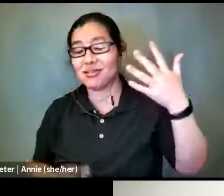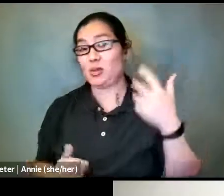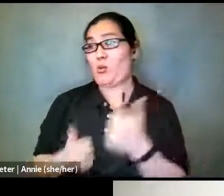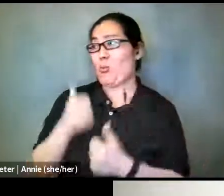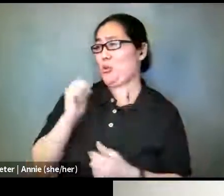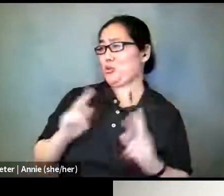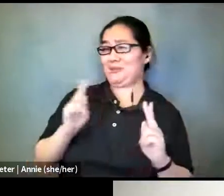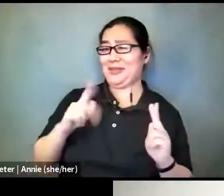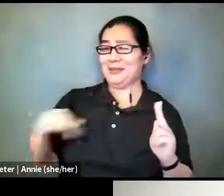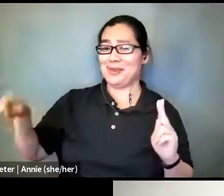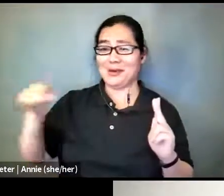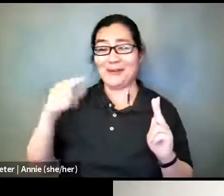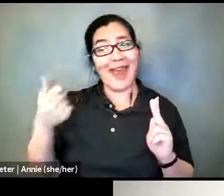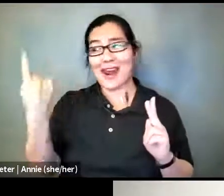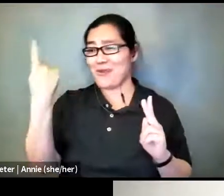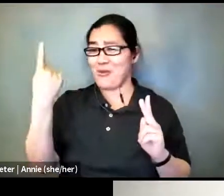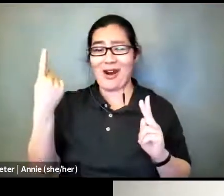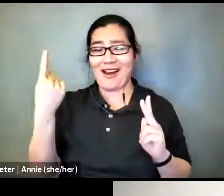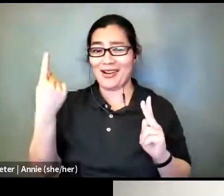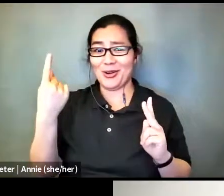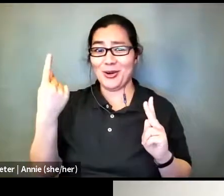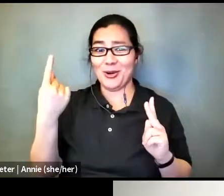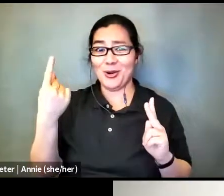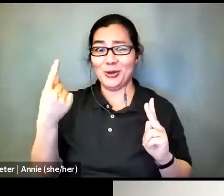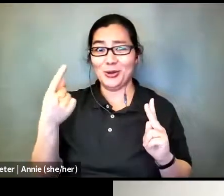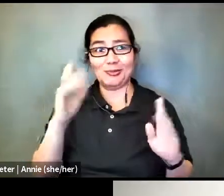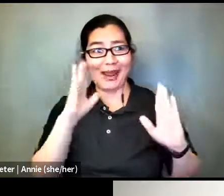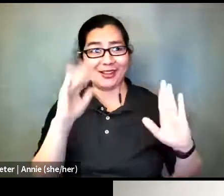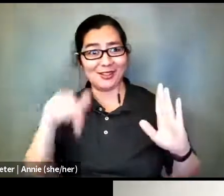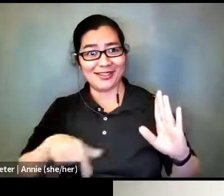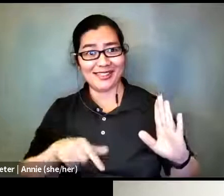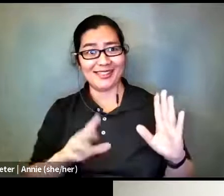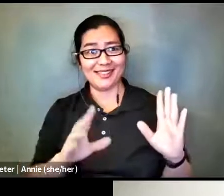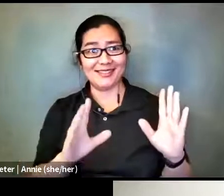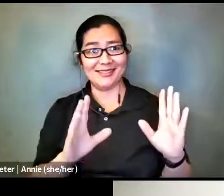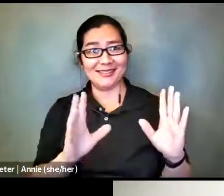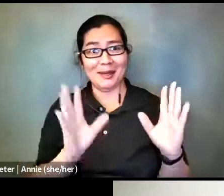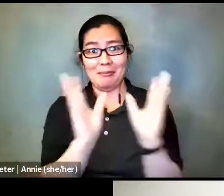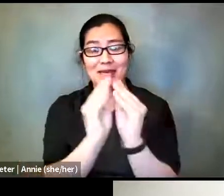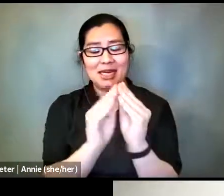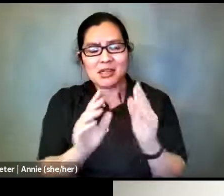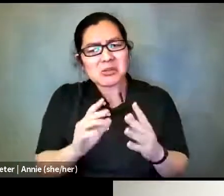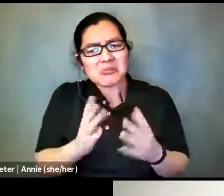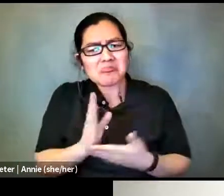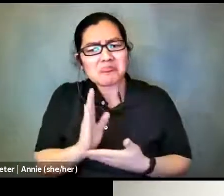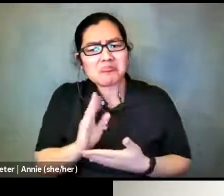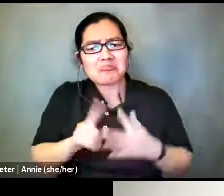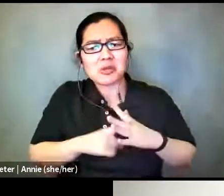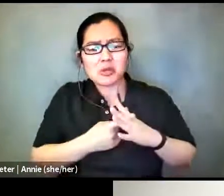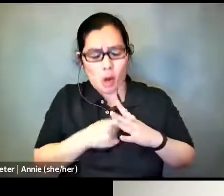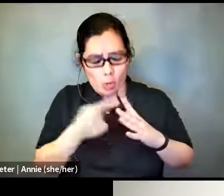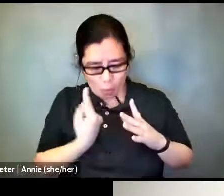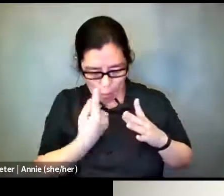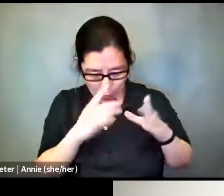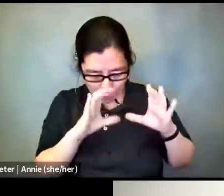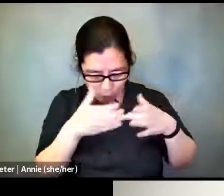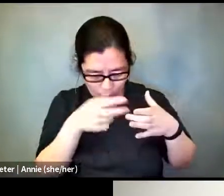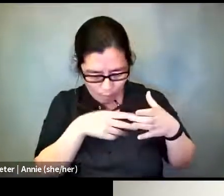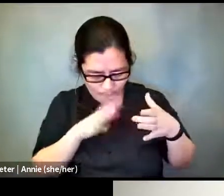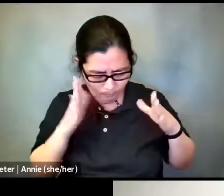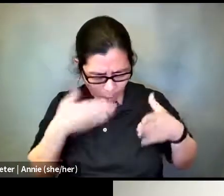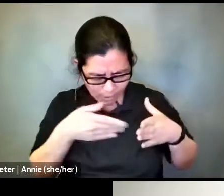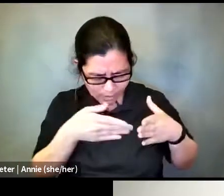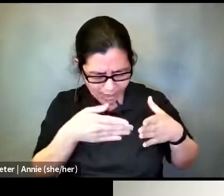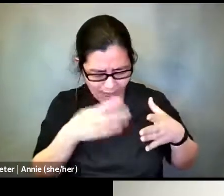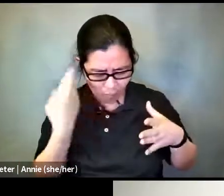you're in this place, if anybody else is in this place who's listening, you know, it's okay to start with one group and then kind of expand from